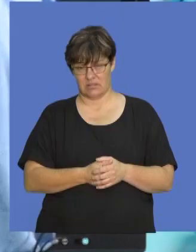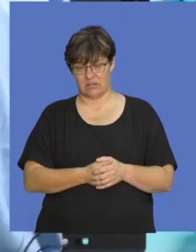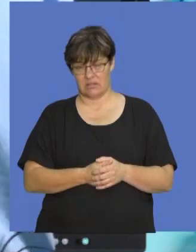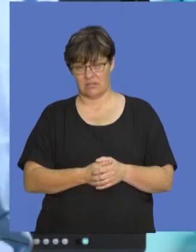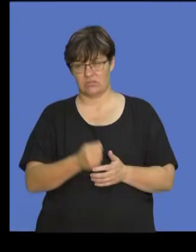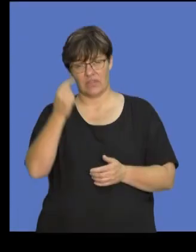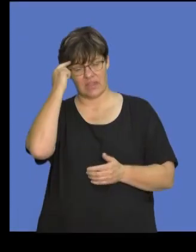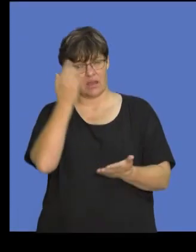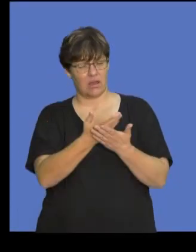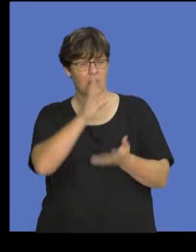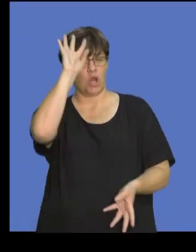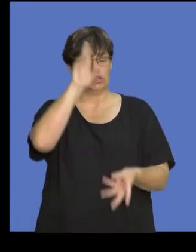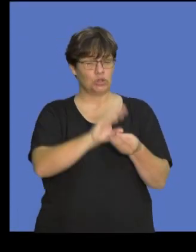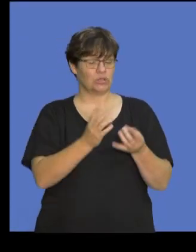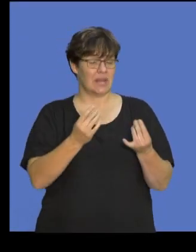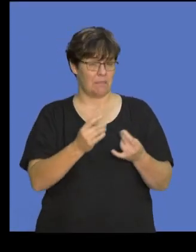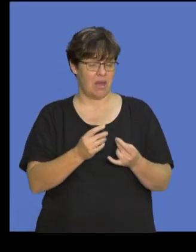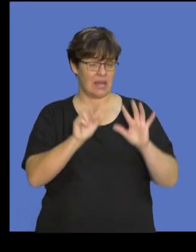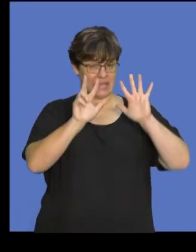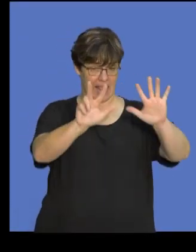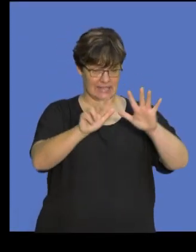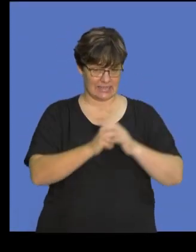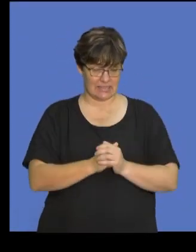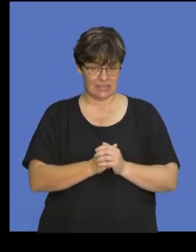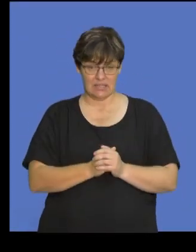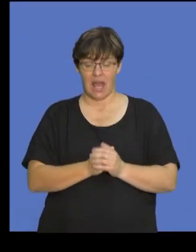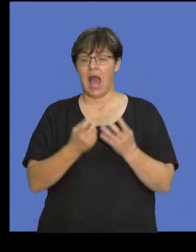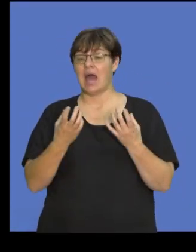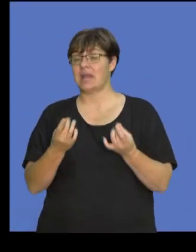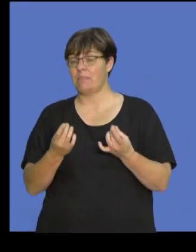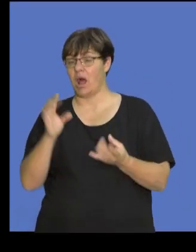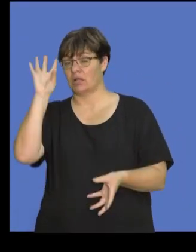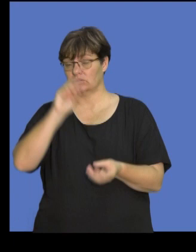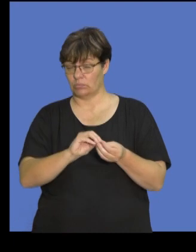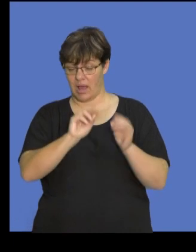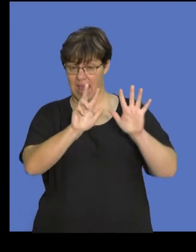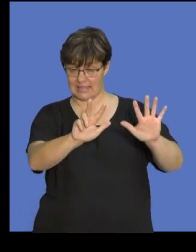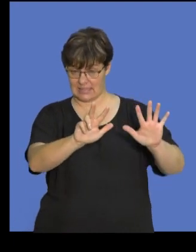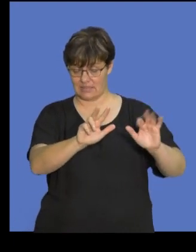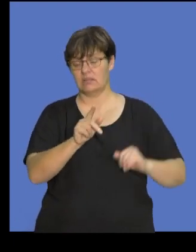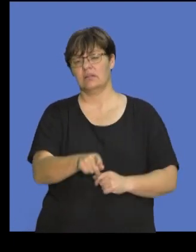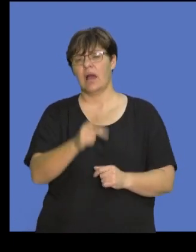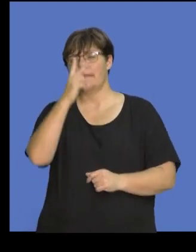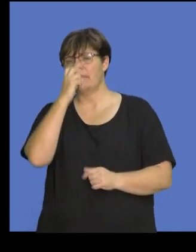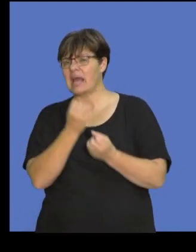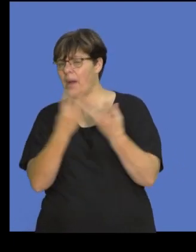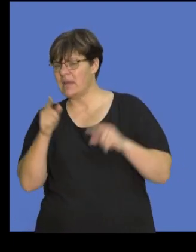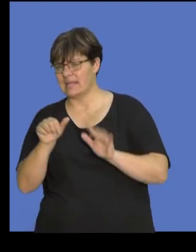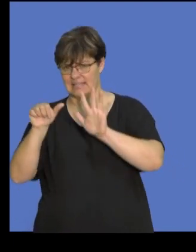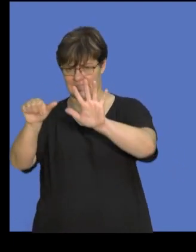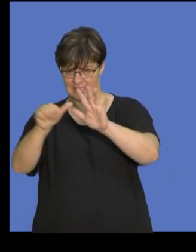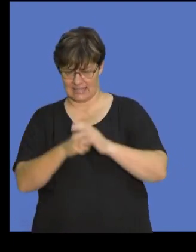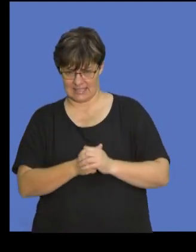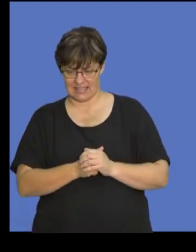black socks. So if I was to think about the probability, the total number of socks is 8. The number of socks in total is 8.